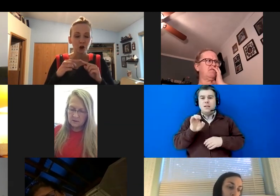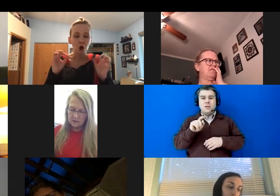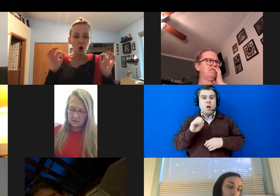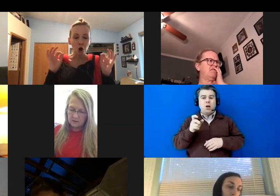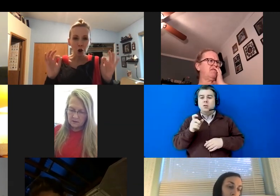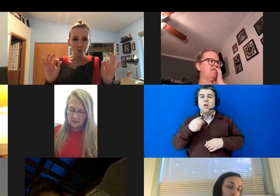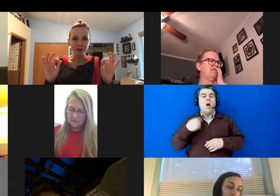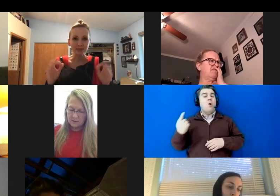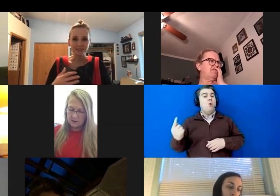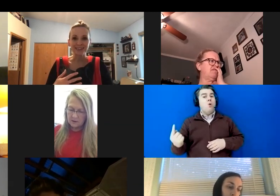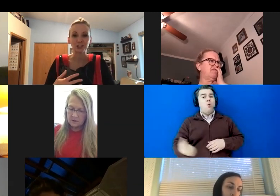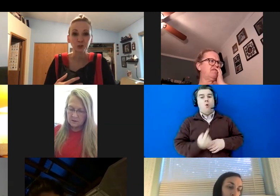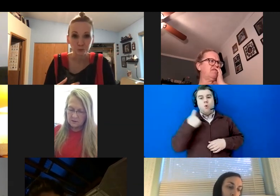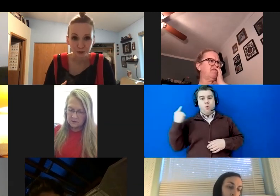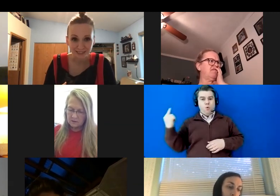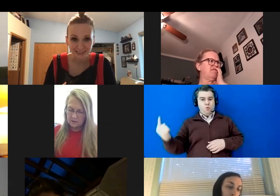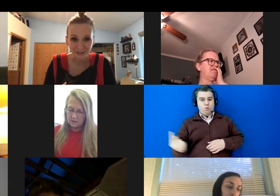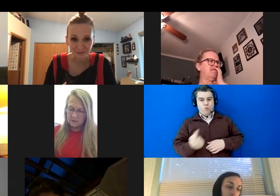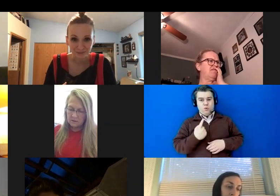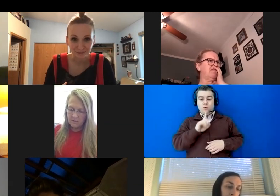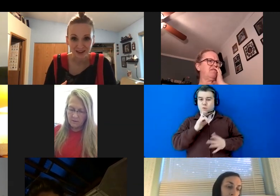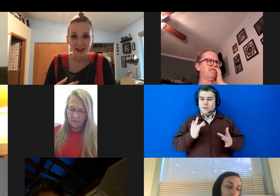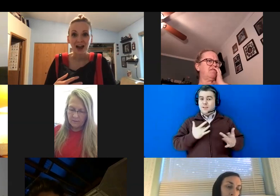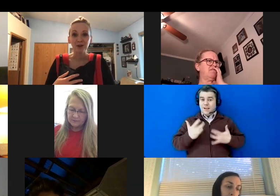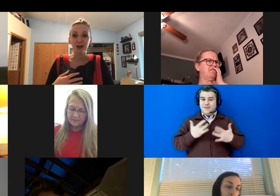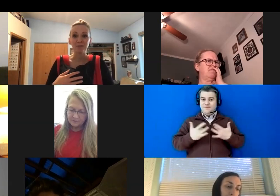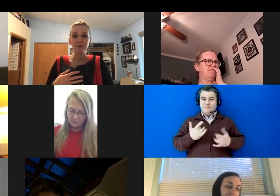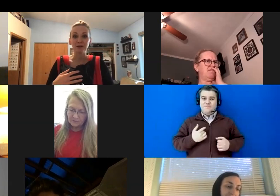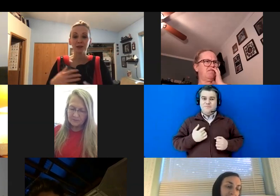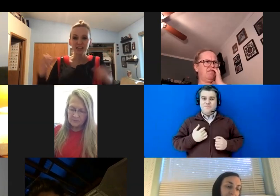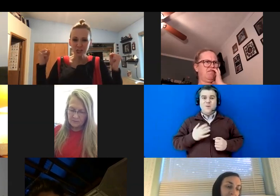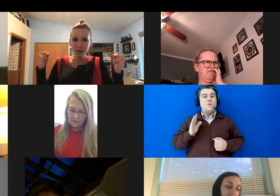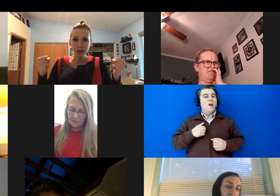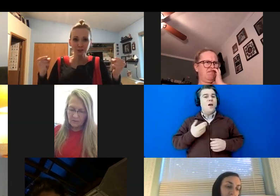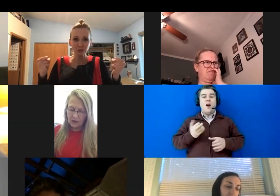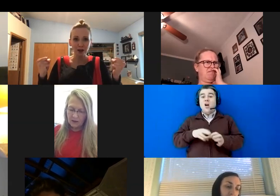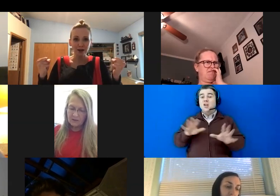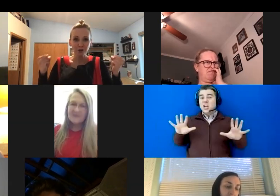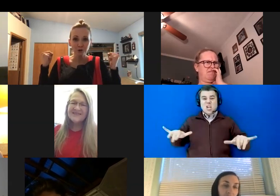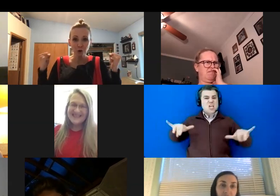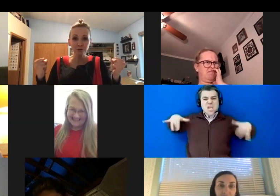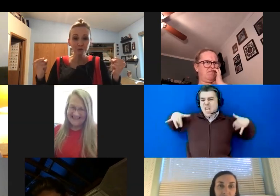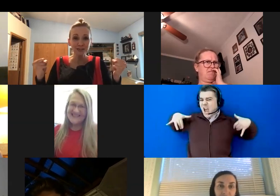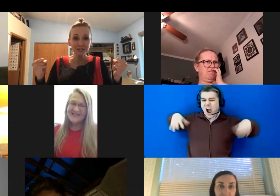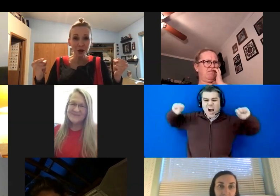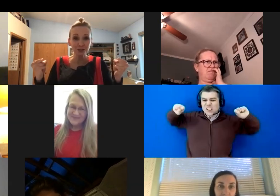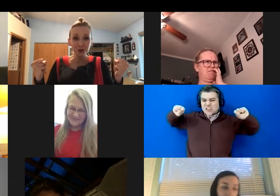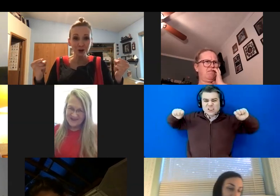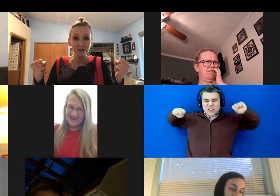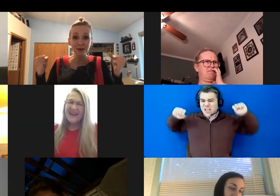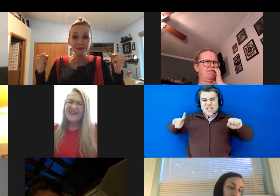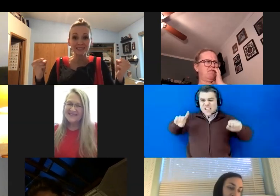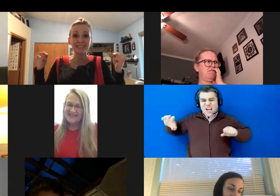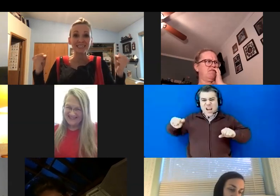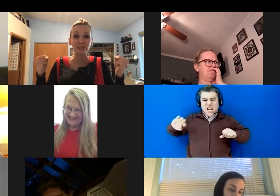always get super excited. I will hop on there and I'm like, yes, you're going through detox,